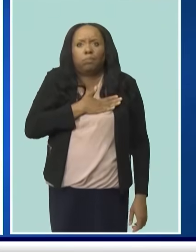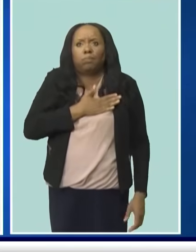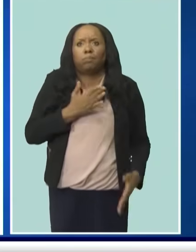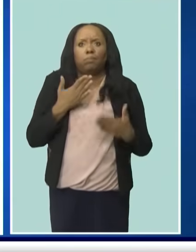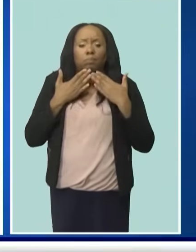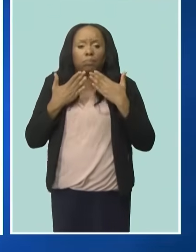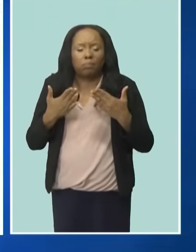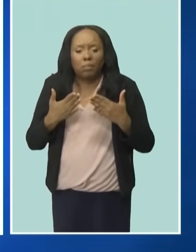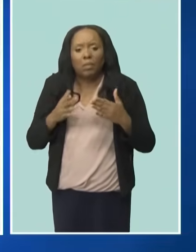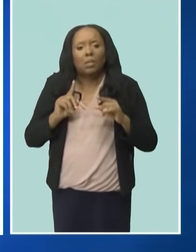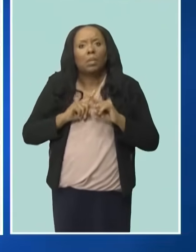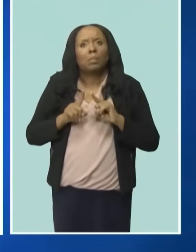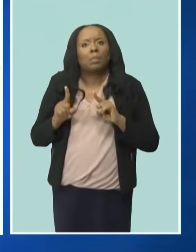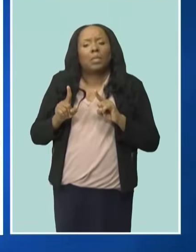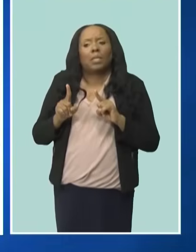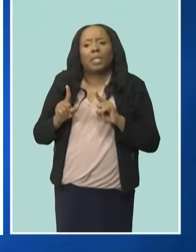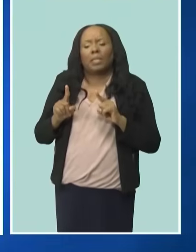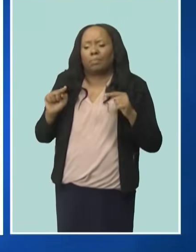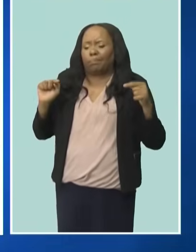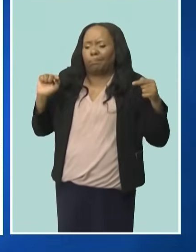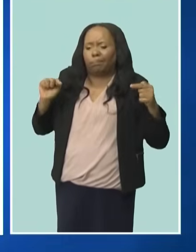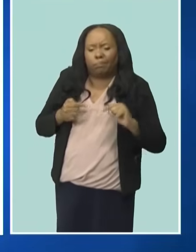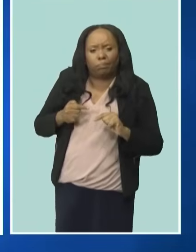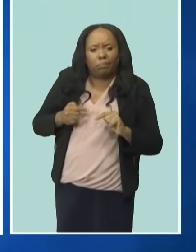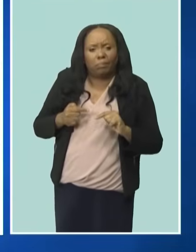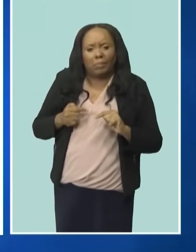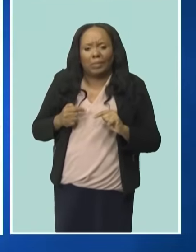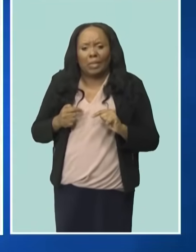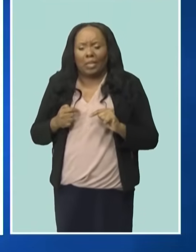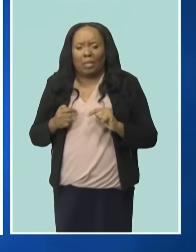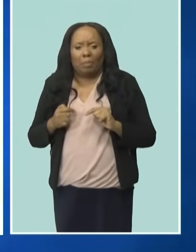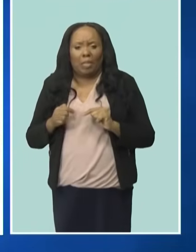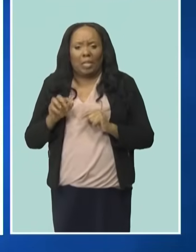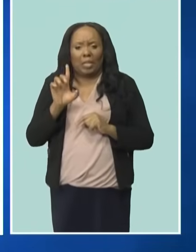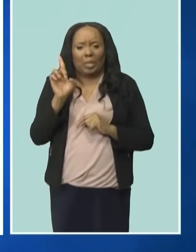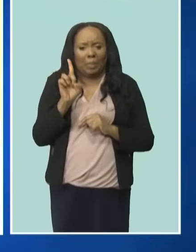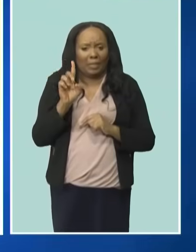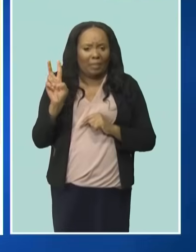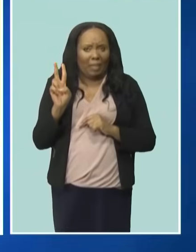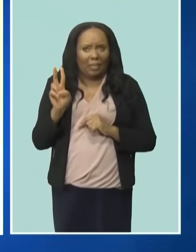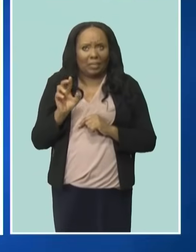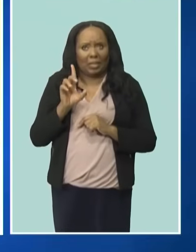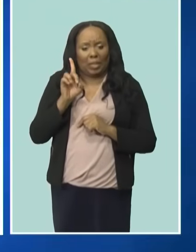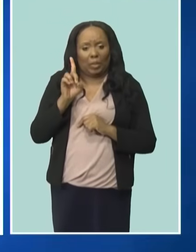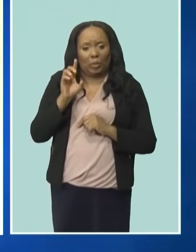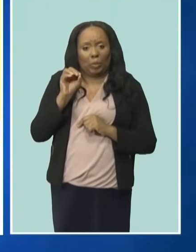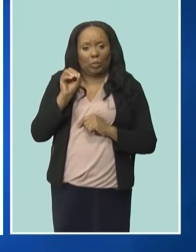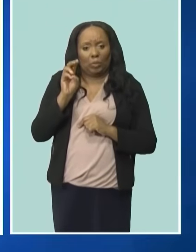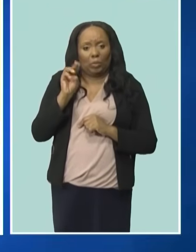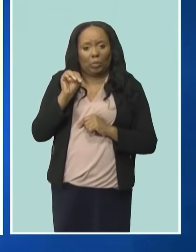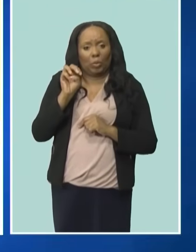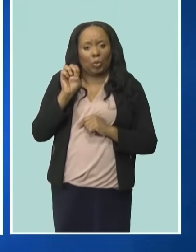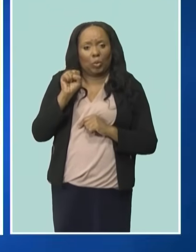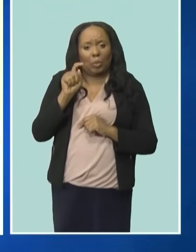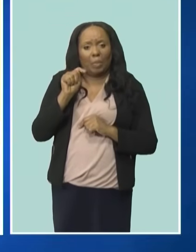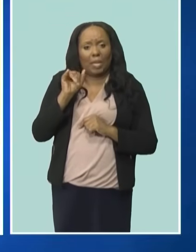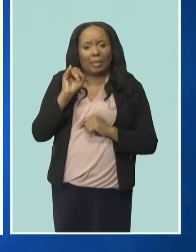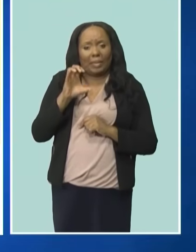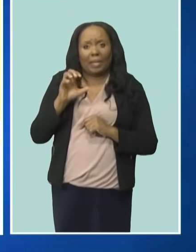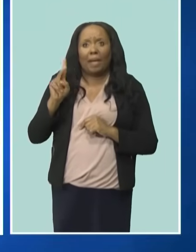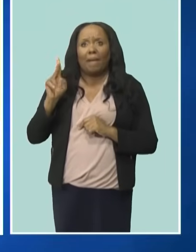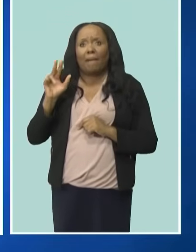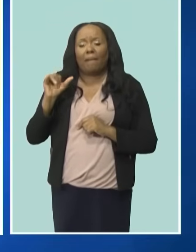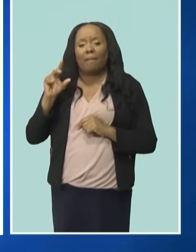but quickly turned to the deep pain behind the issue of domestic violence. He shared the story of a woman